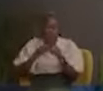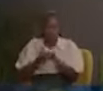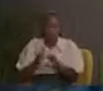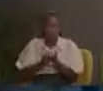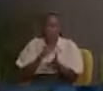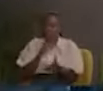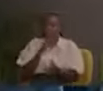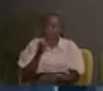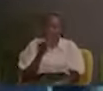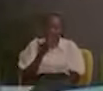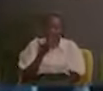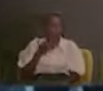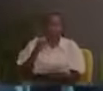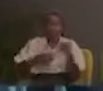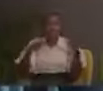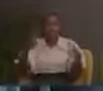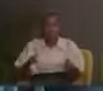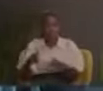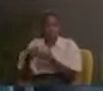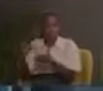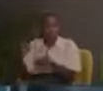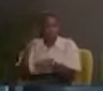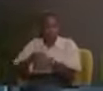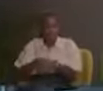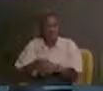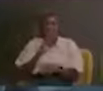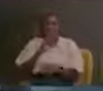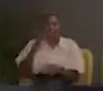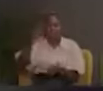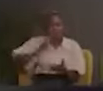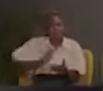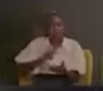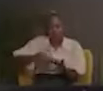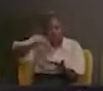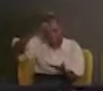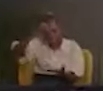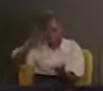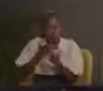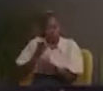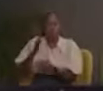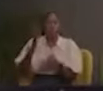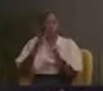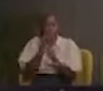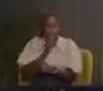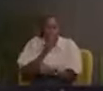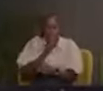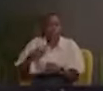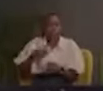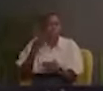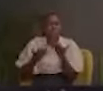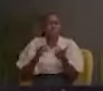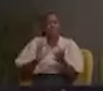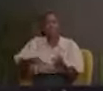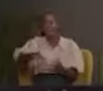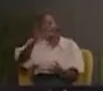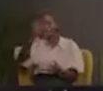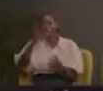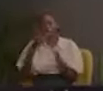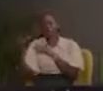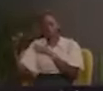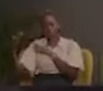for our learning, so that we through patience and the comfort of scripture might find hope. Are we